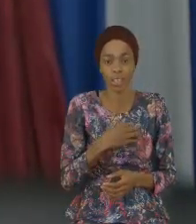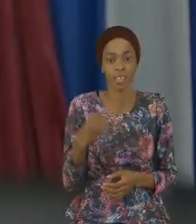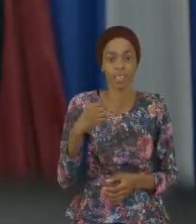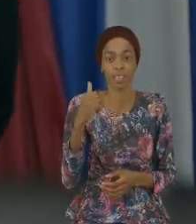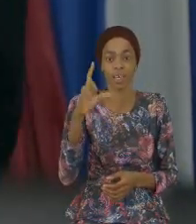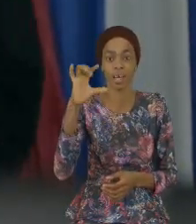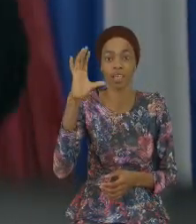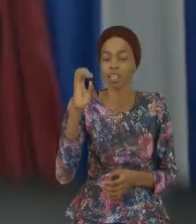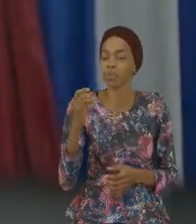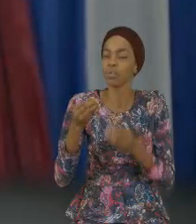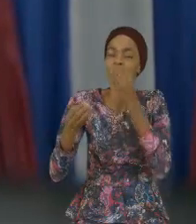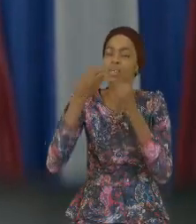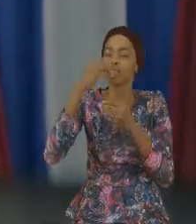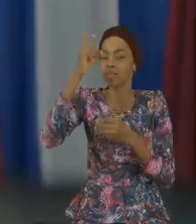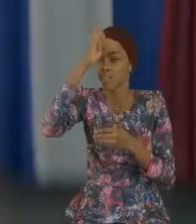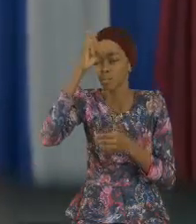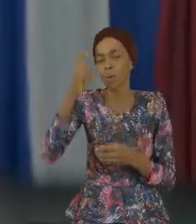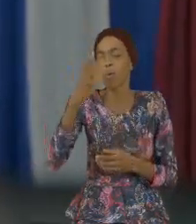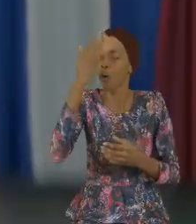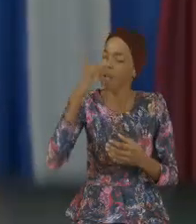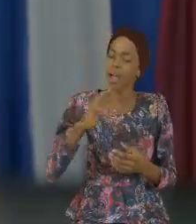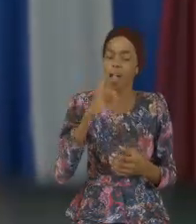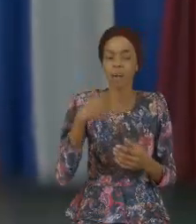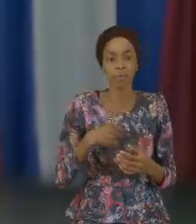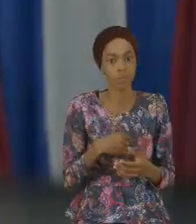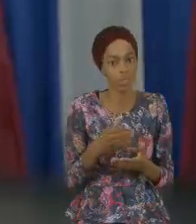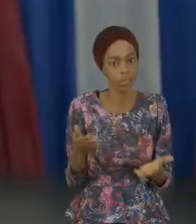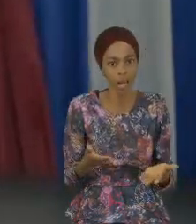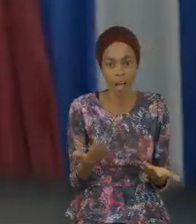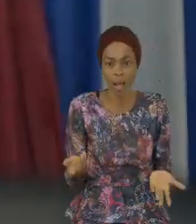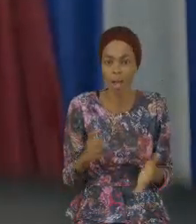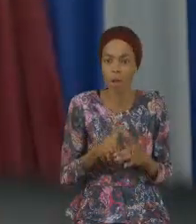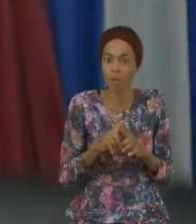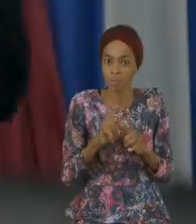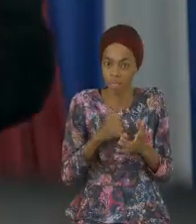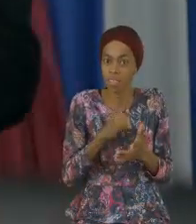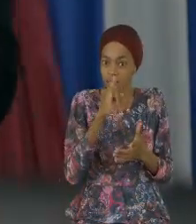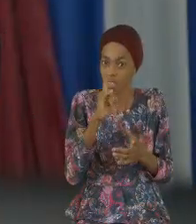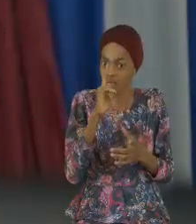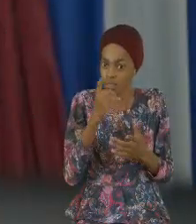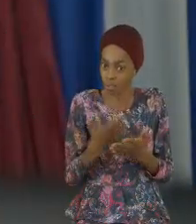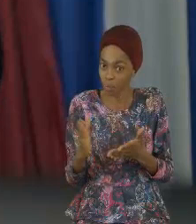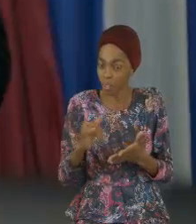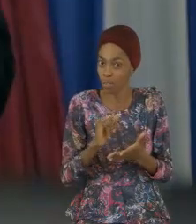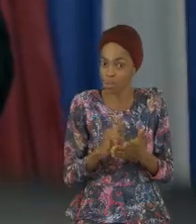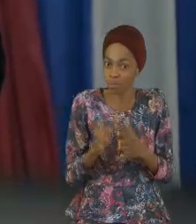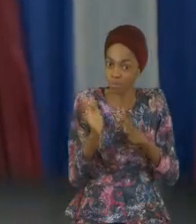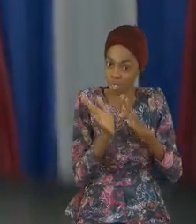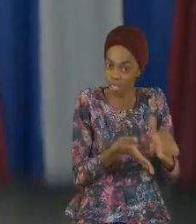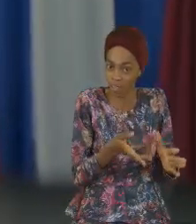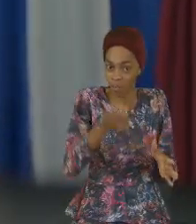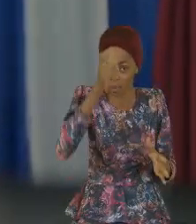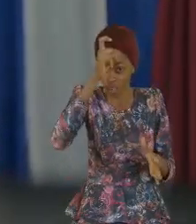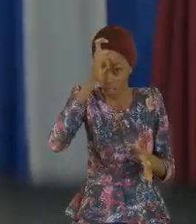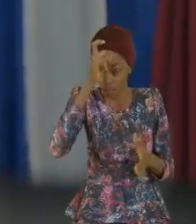Why are we here? It's something to forsake Egypt physically. It's another thing from